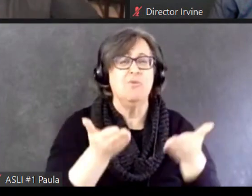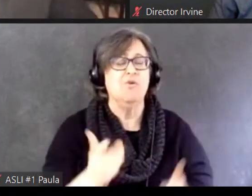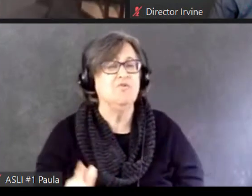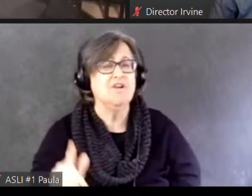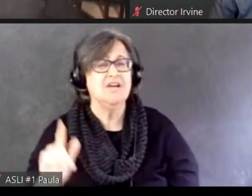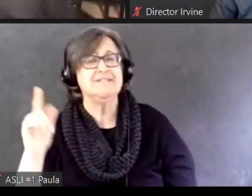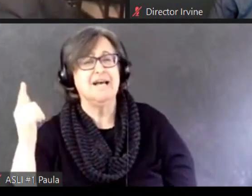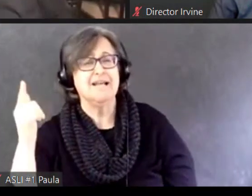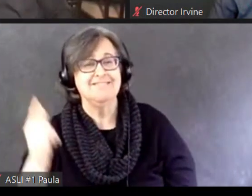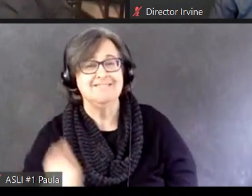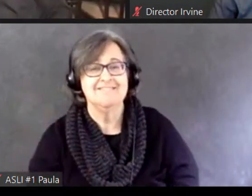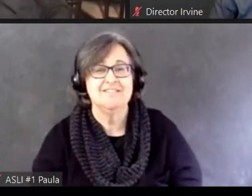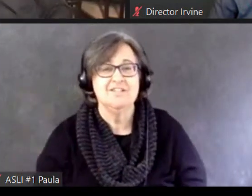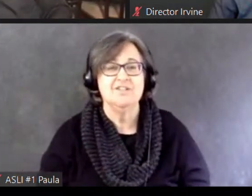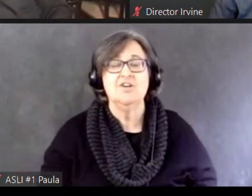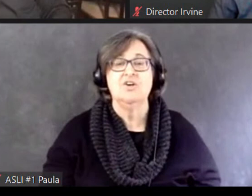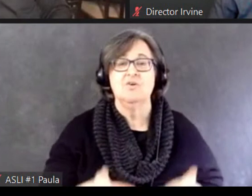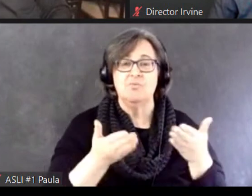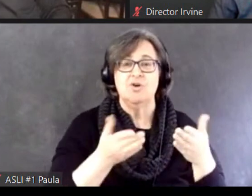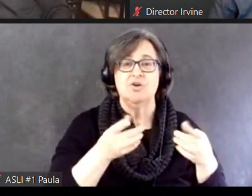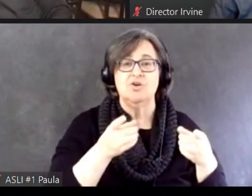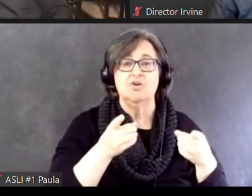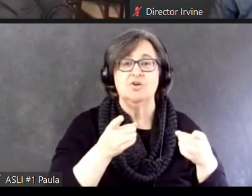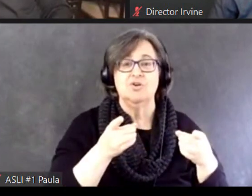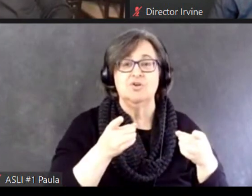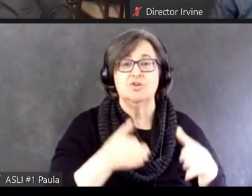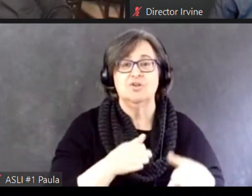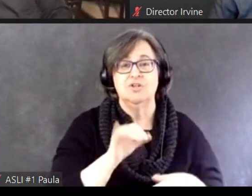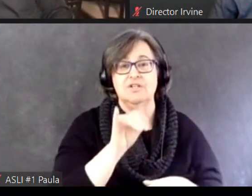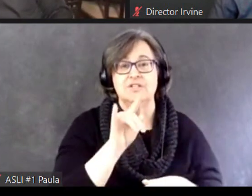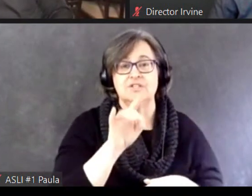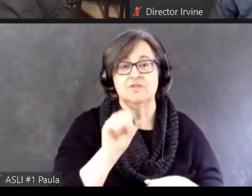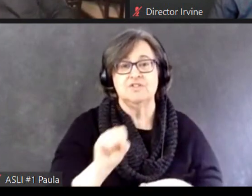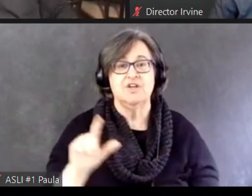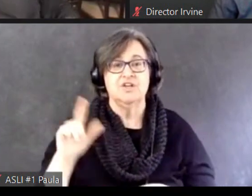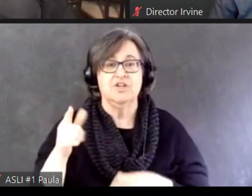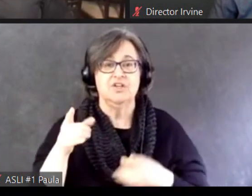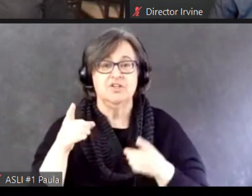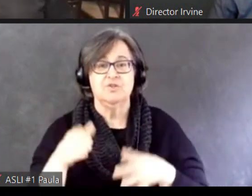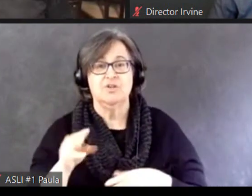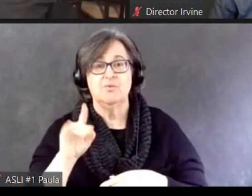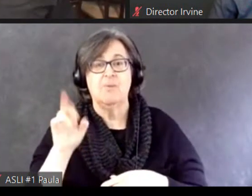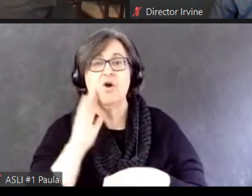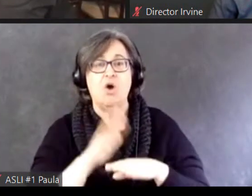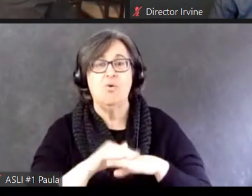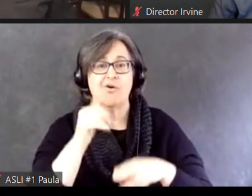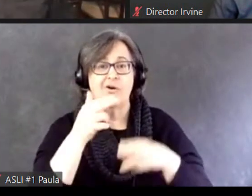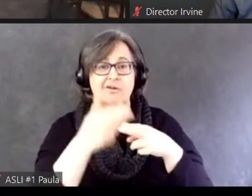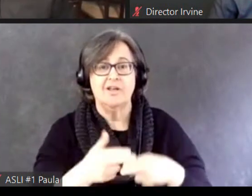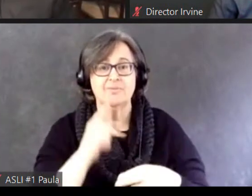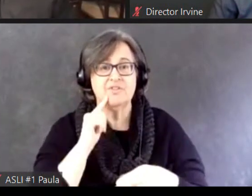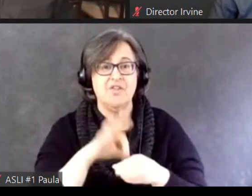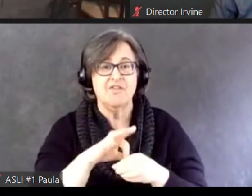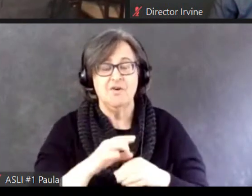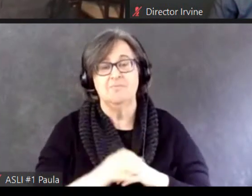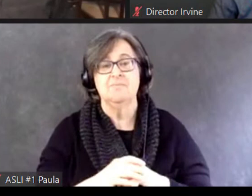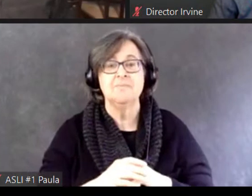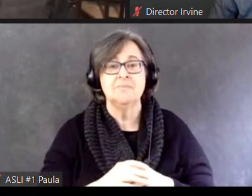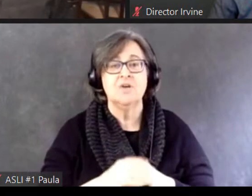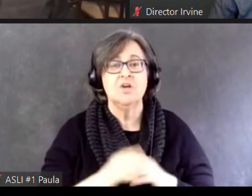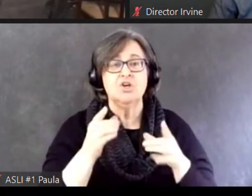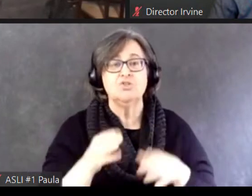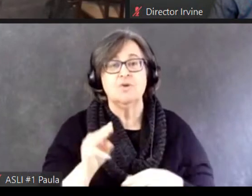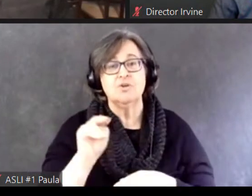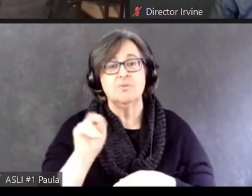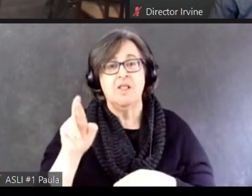you. The motion was moved by Director Jakes, seconded by Director Miller. I'll take a roll call vote. Director